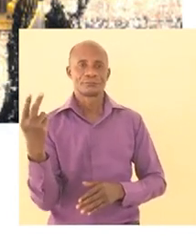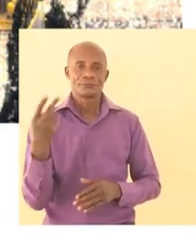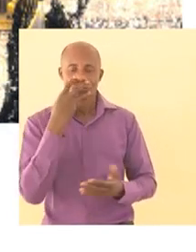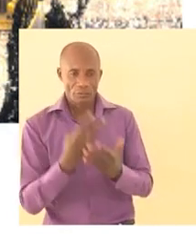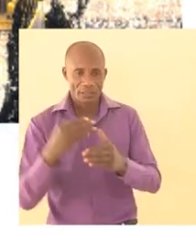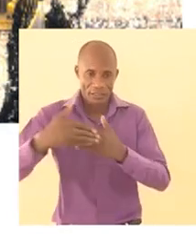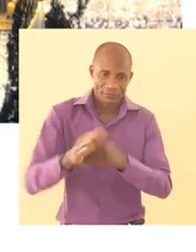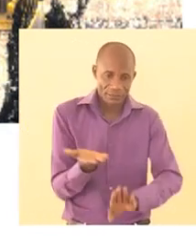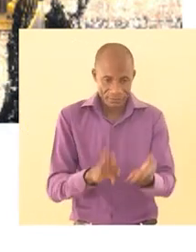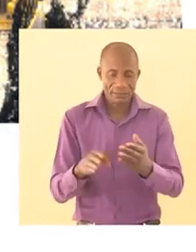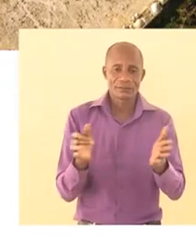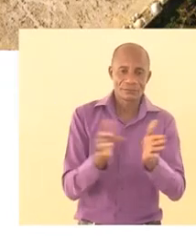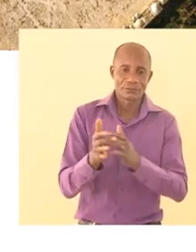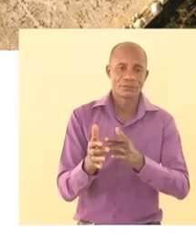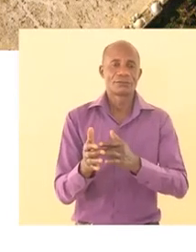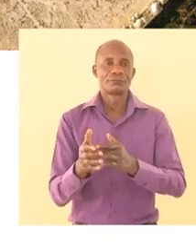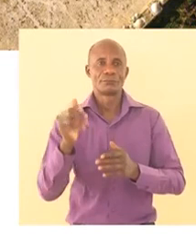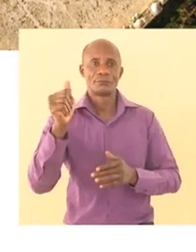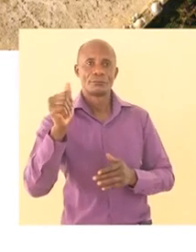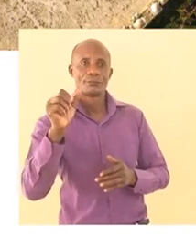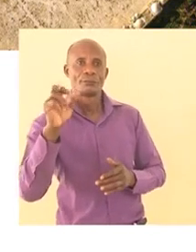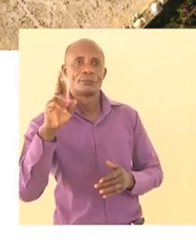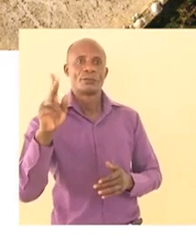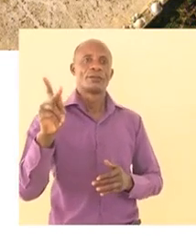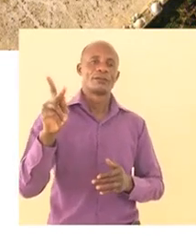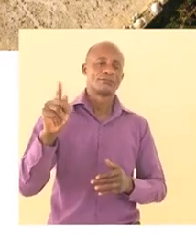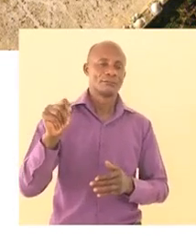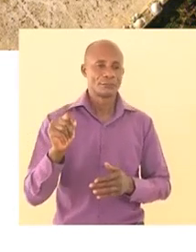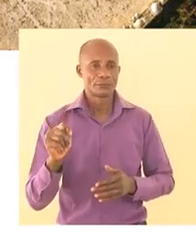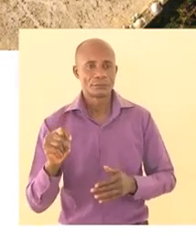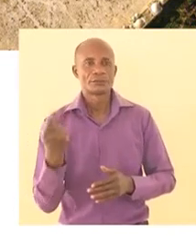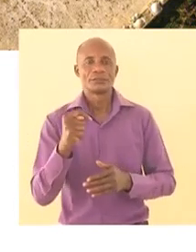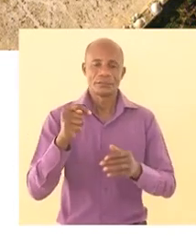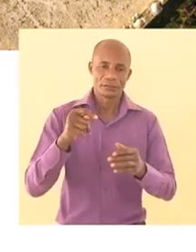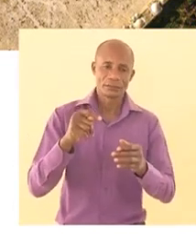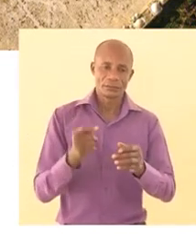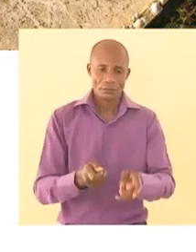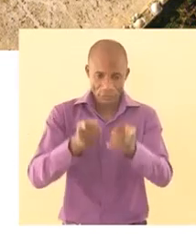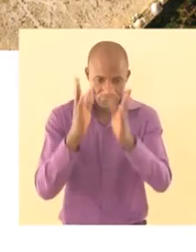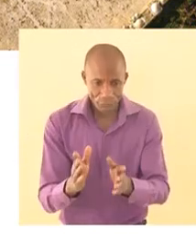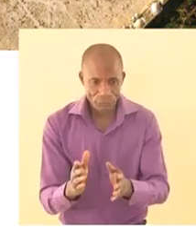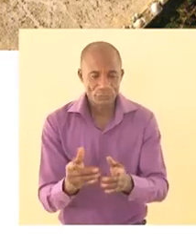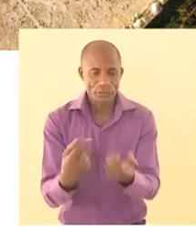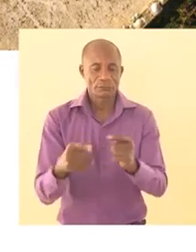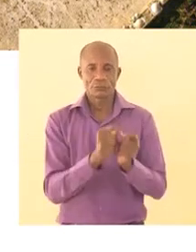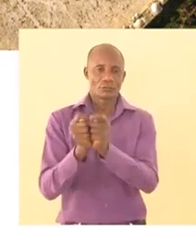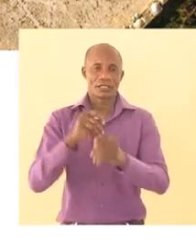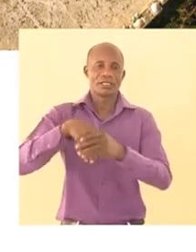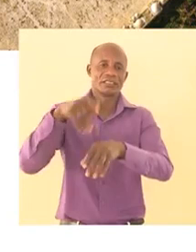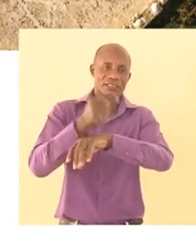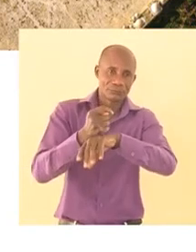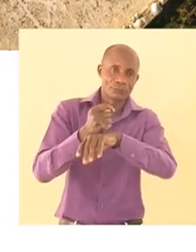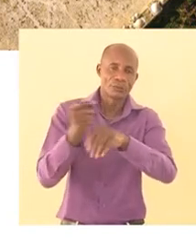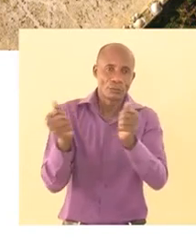Well, after the death of Jesus Christ, Acts chapter 2, verse 46, the apostles gathered with the Virgin Mary and prayed in the temple courts,